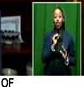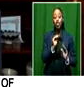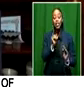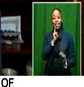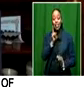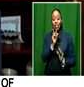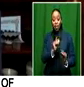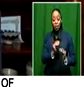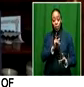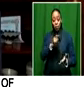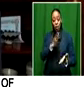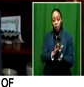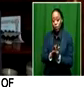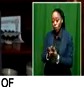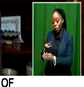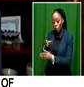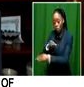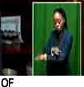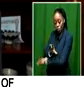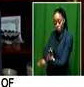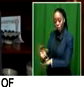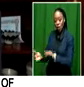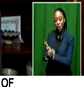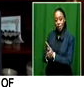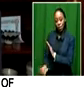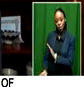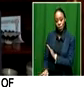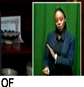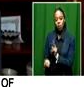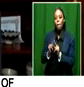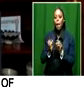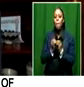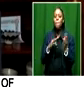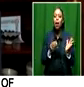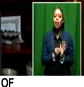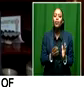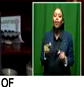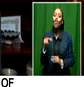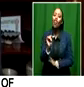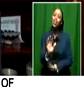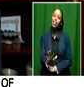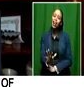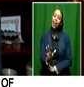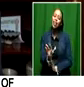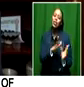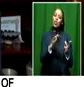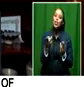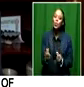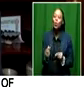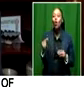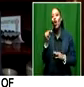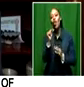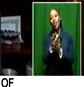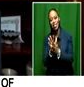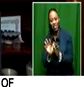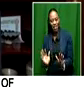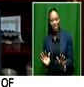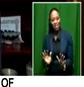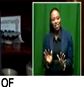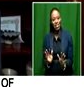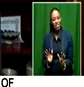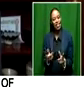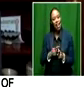has to make sure of that. But the issue is that many learners get to grade 9 and or grade 10,